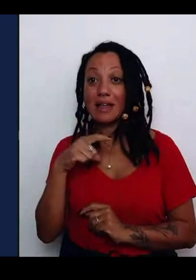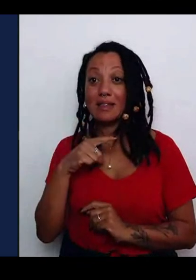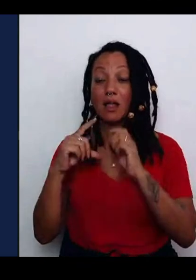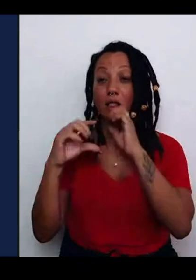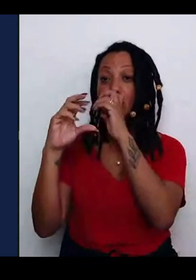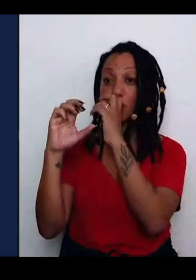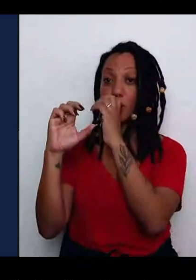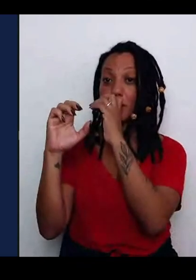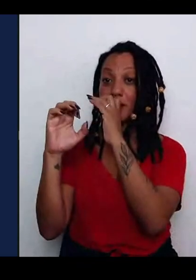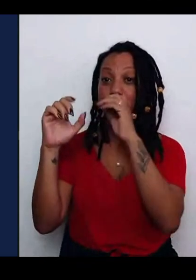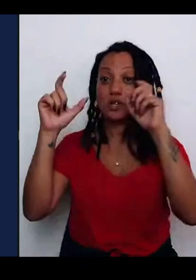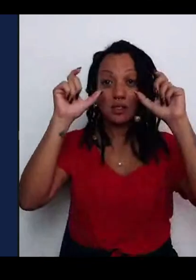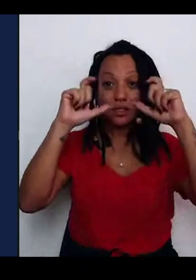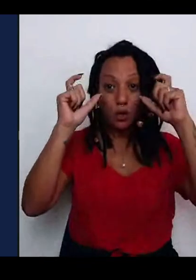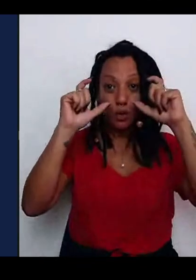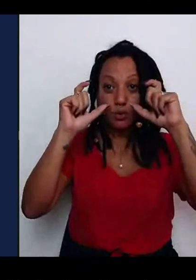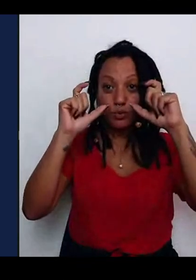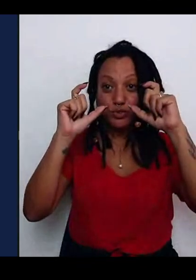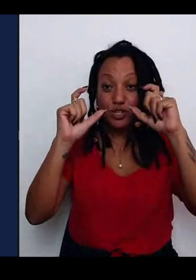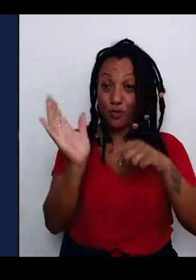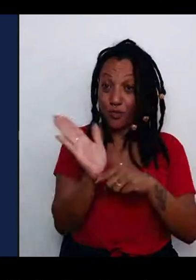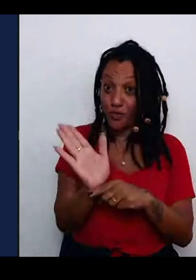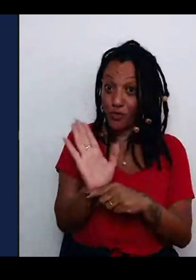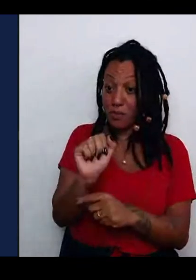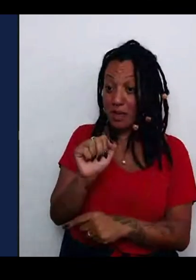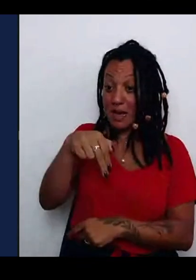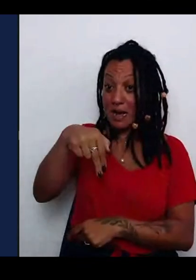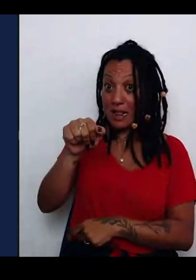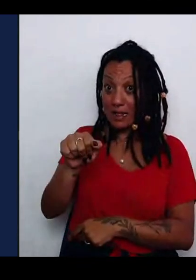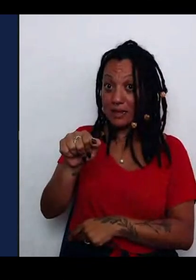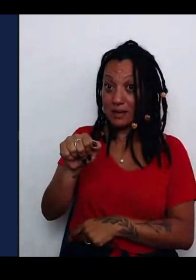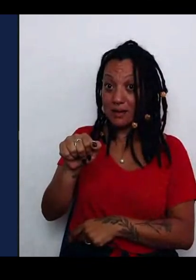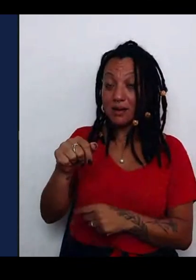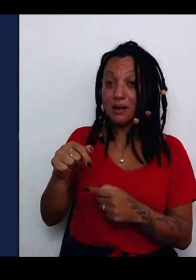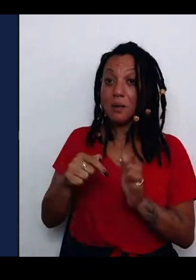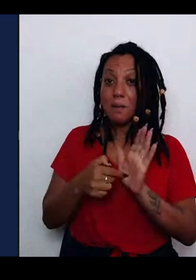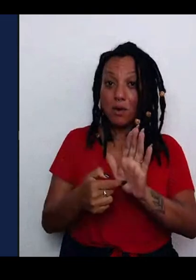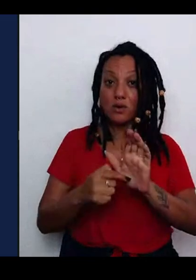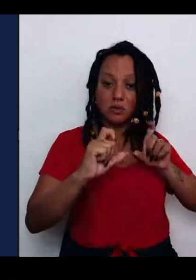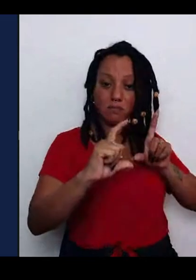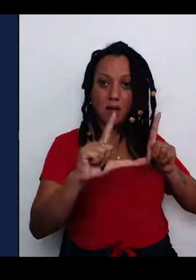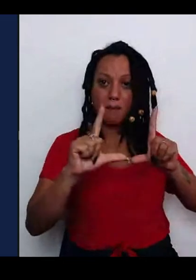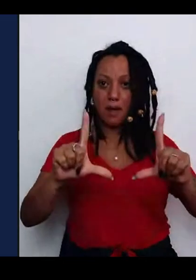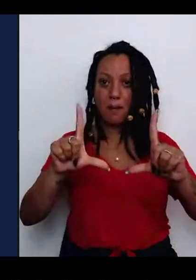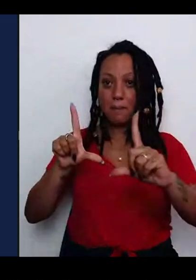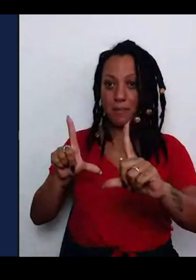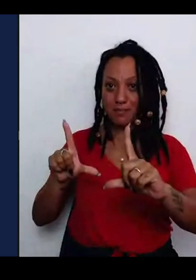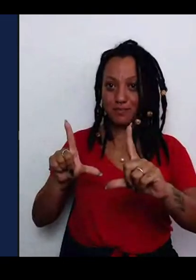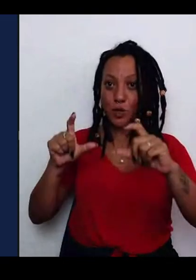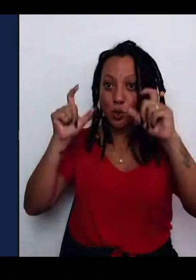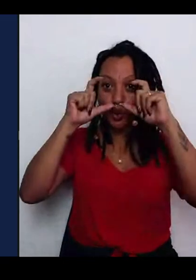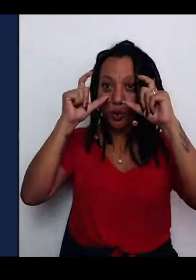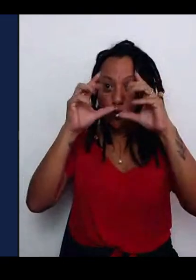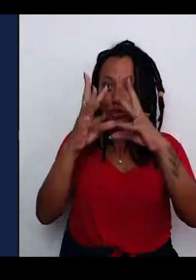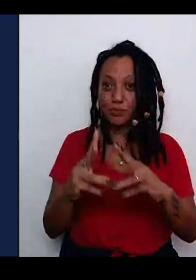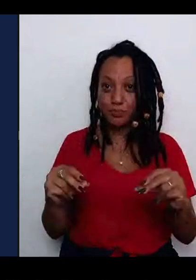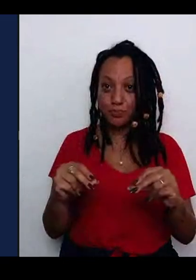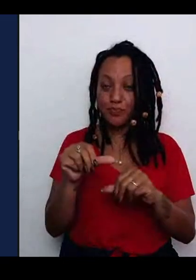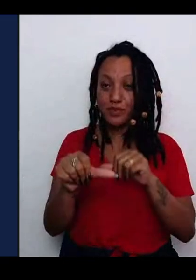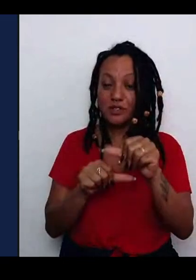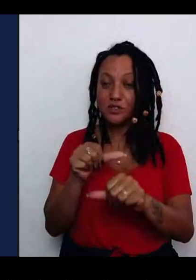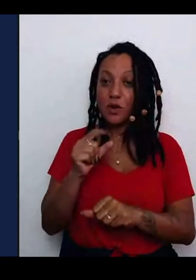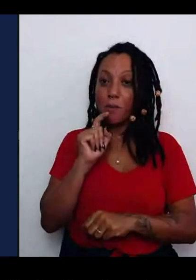a pen of tamandus and some of them are being are moved around by the